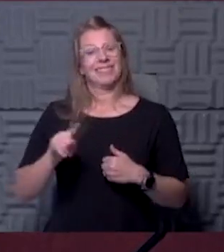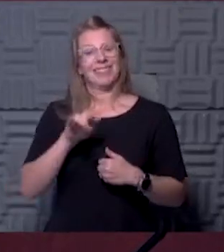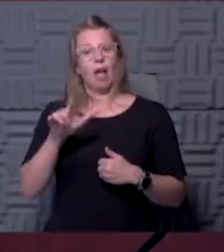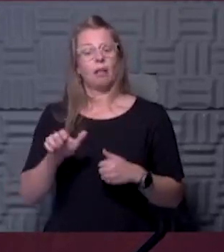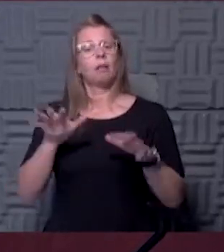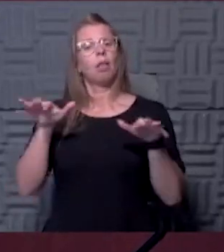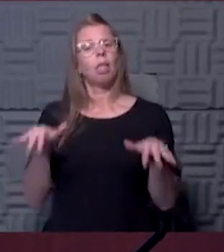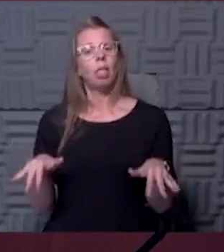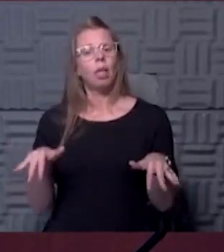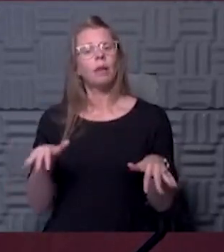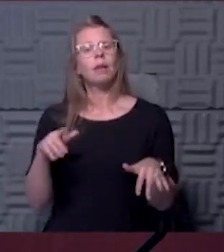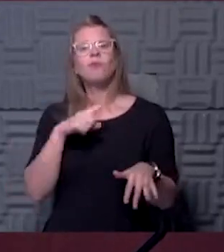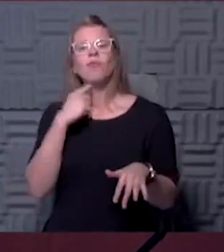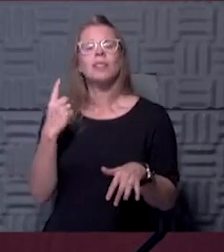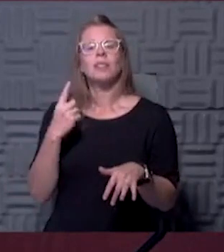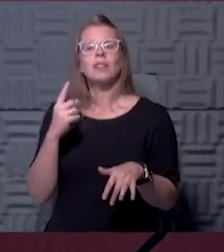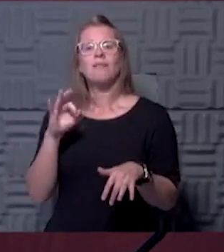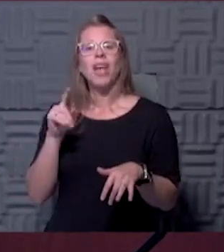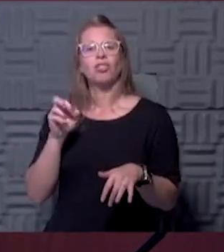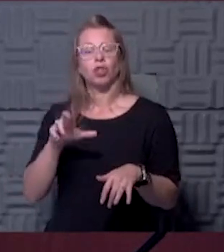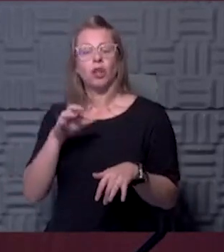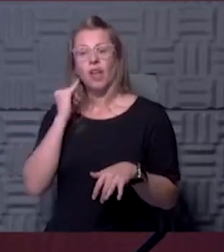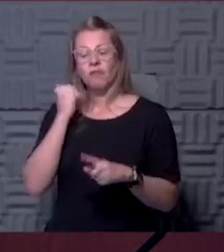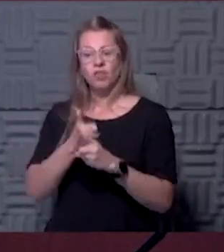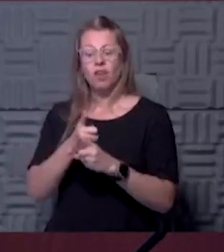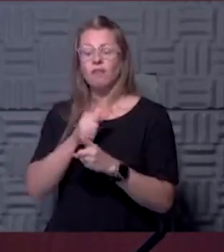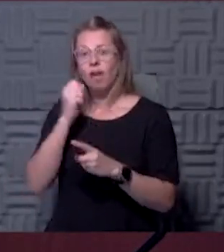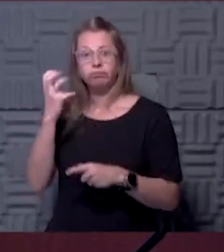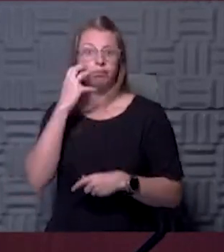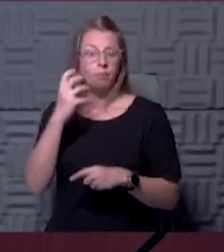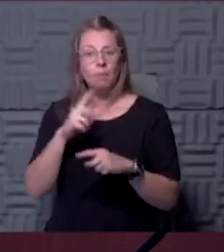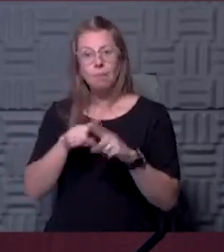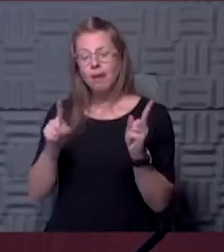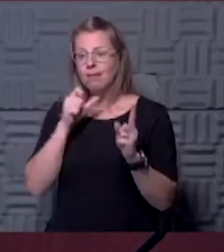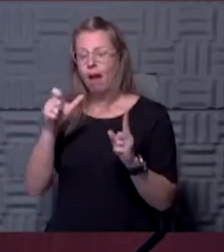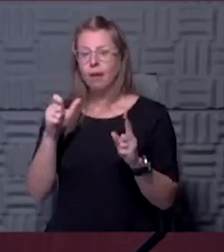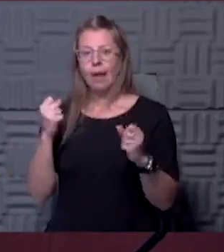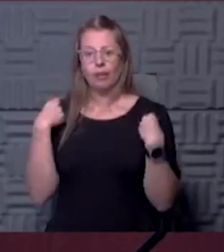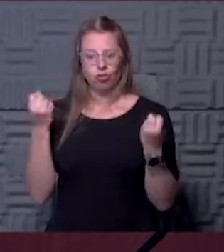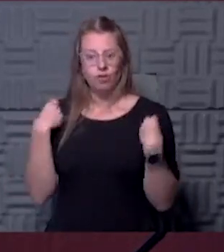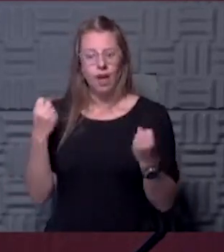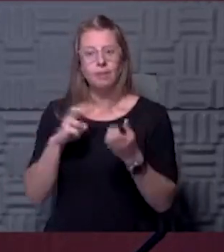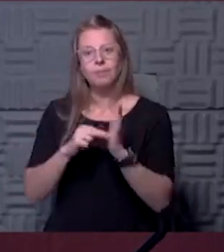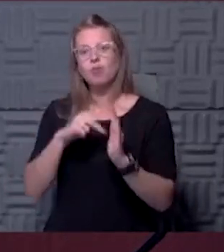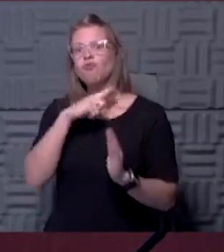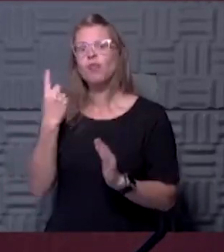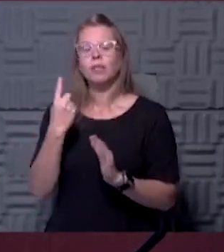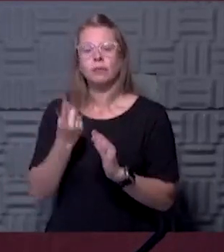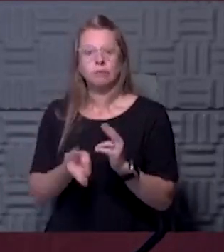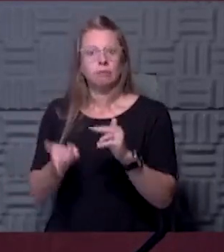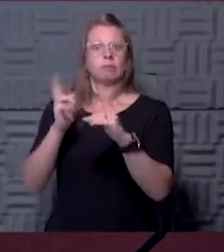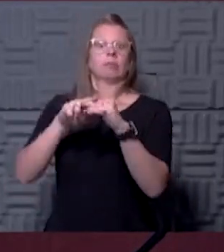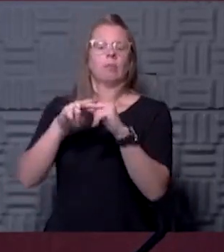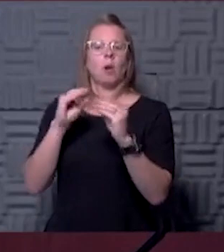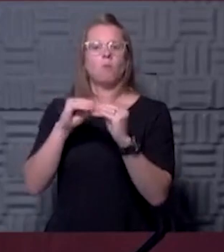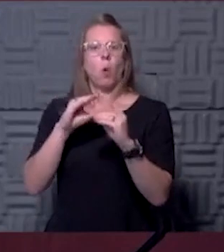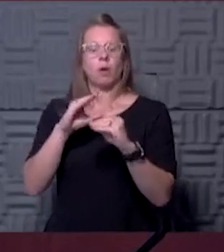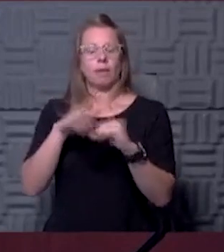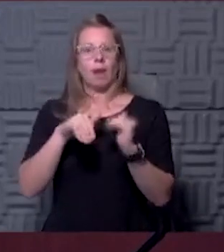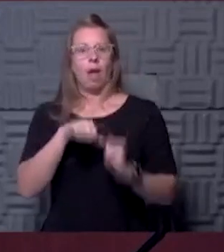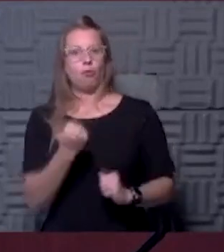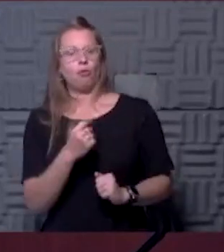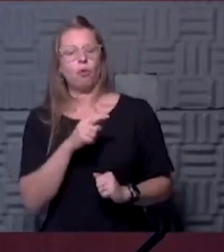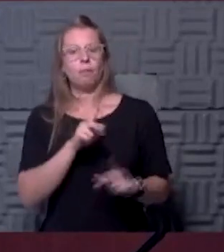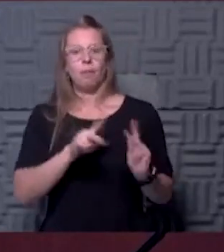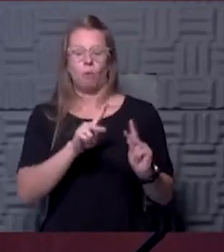of risk factor. So even if you're not obese, if you're not active and don't exercise, are you at a higher risk? And I think, that's a very interesting question because I